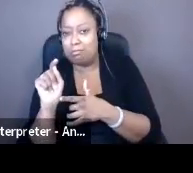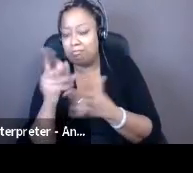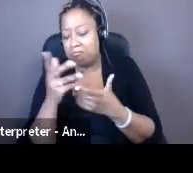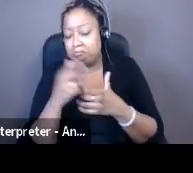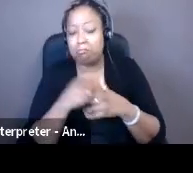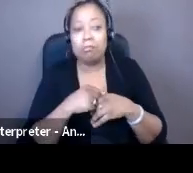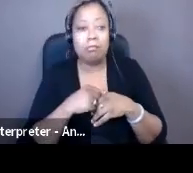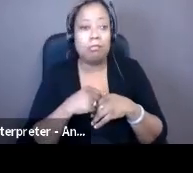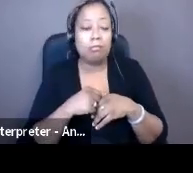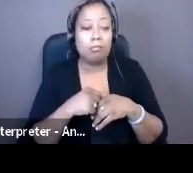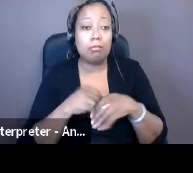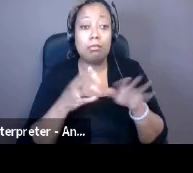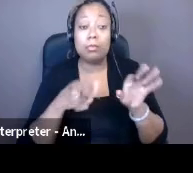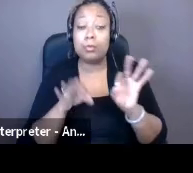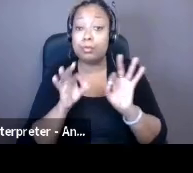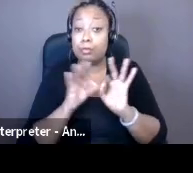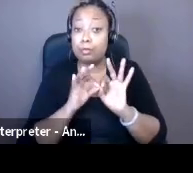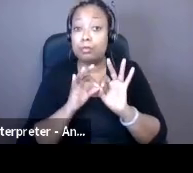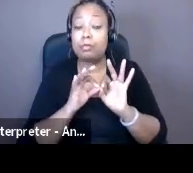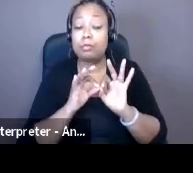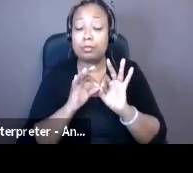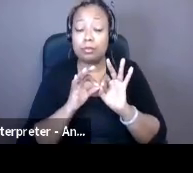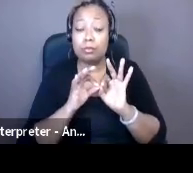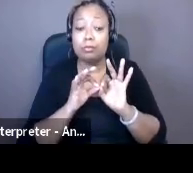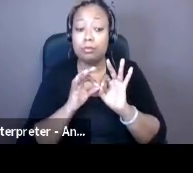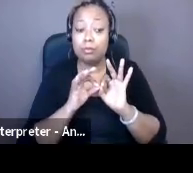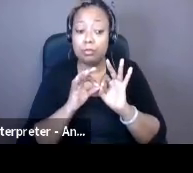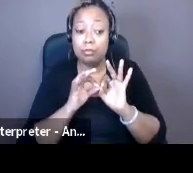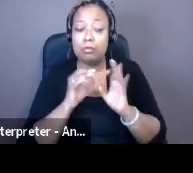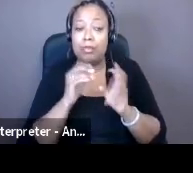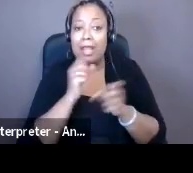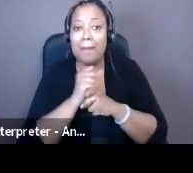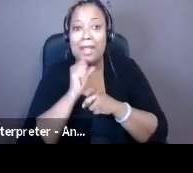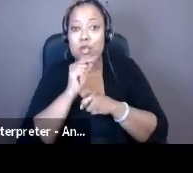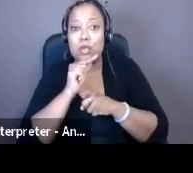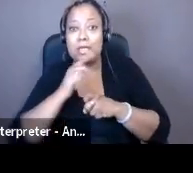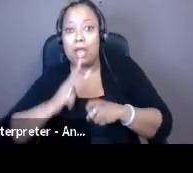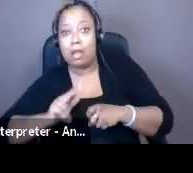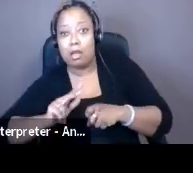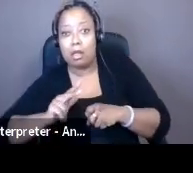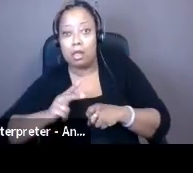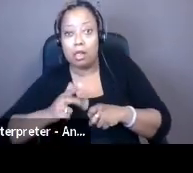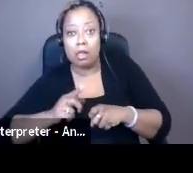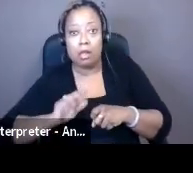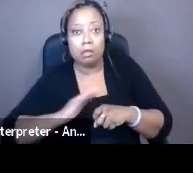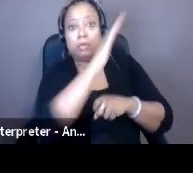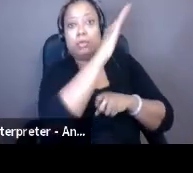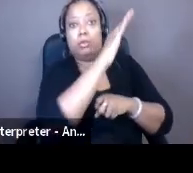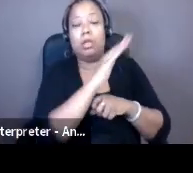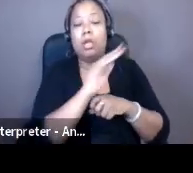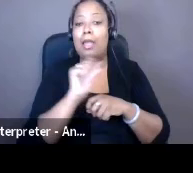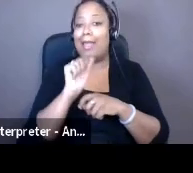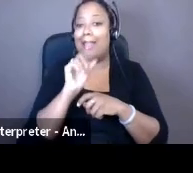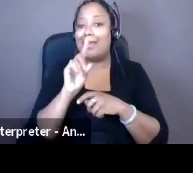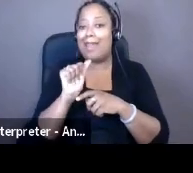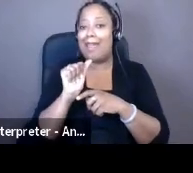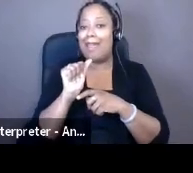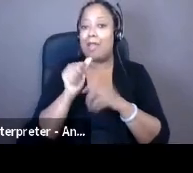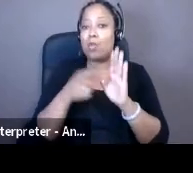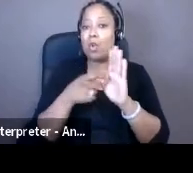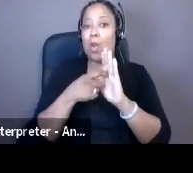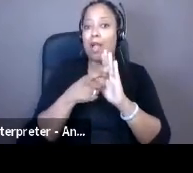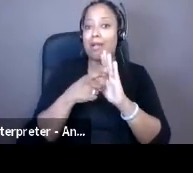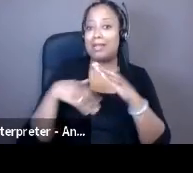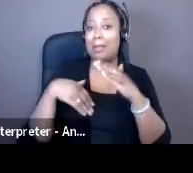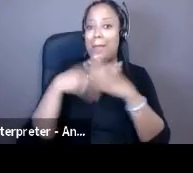And it's important to make sure that the slope isn't too steep. Generally speaking, ADA requires the maximum slope on a ramp